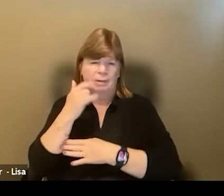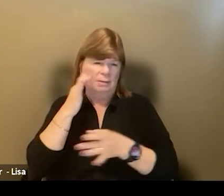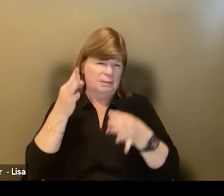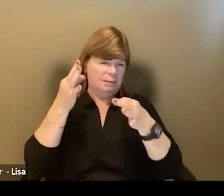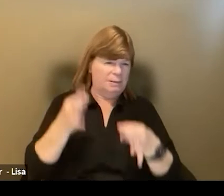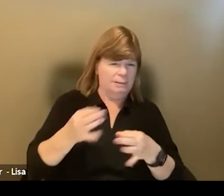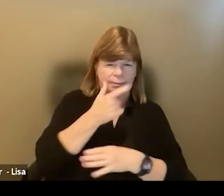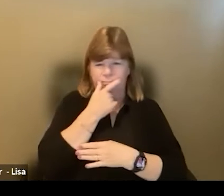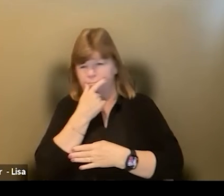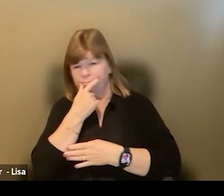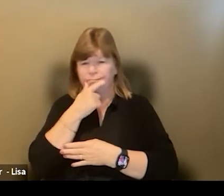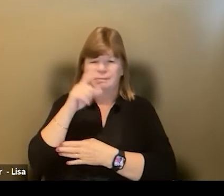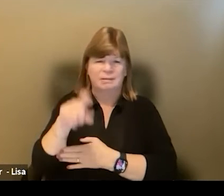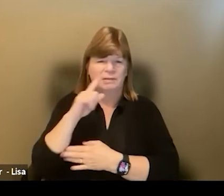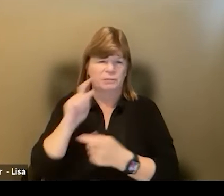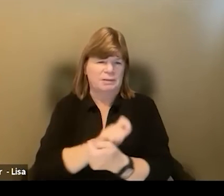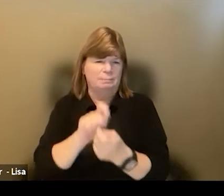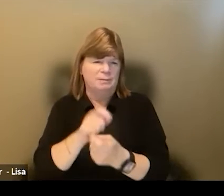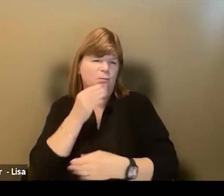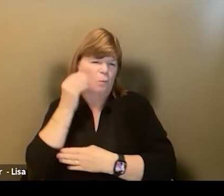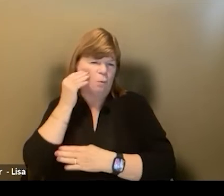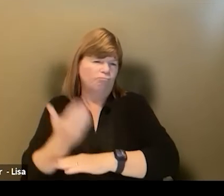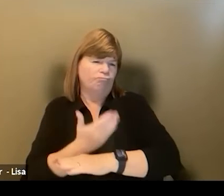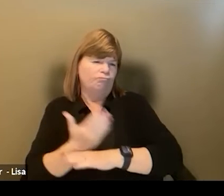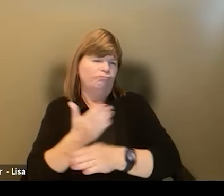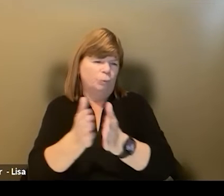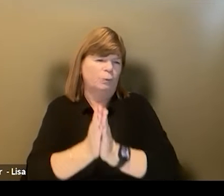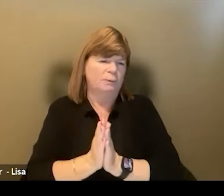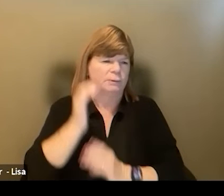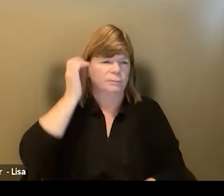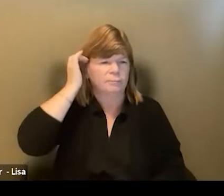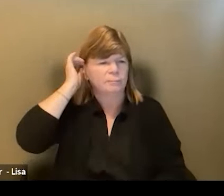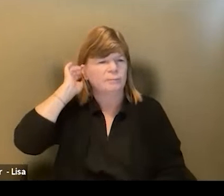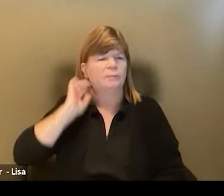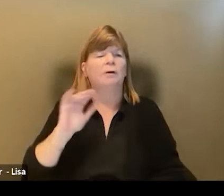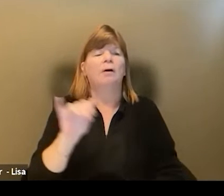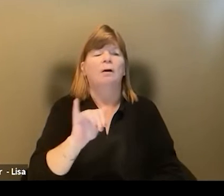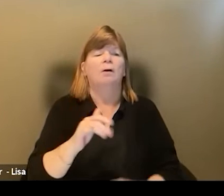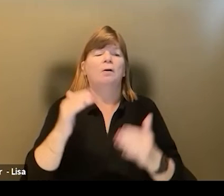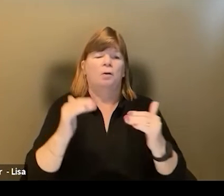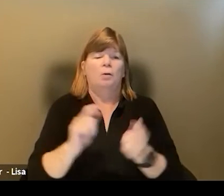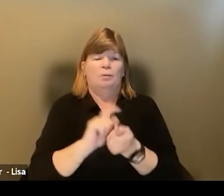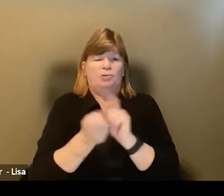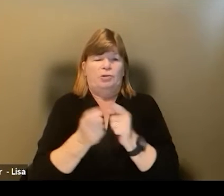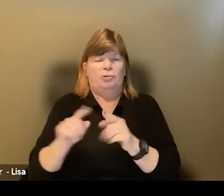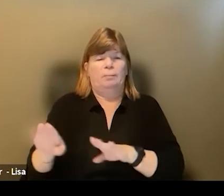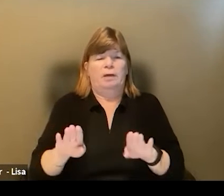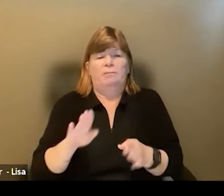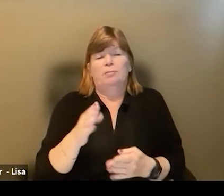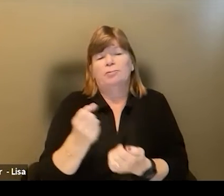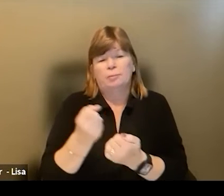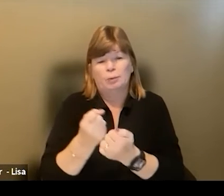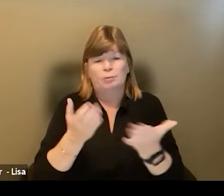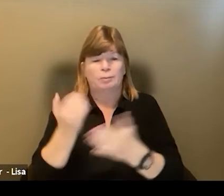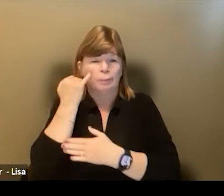and establish the needs for a specific home modification request. We also made changes to the behavioral support service